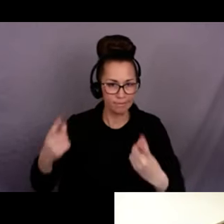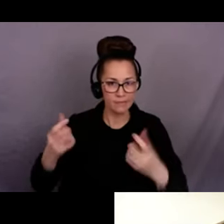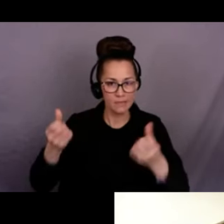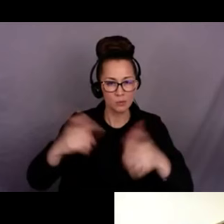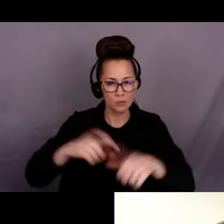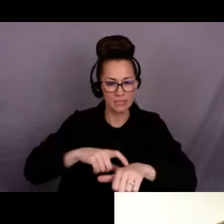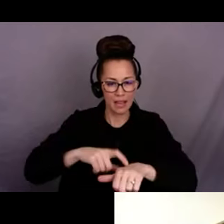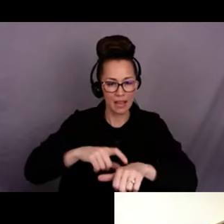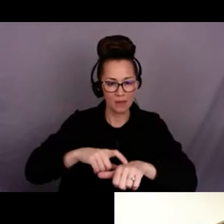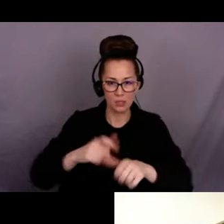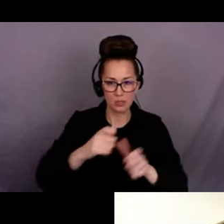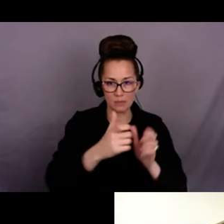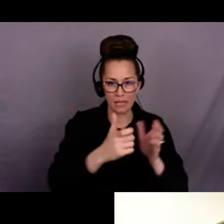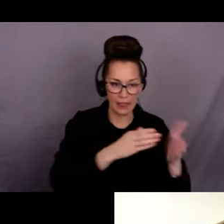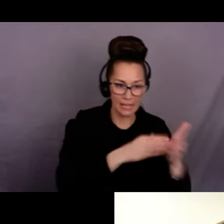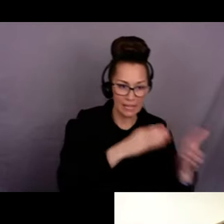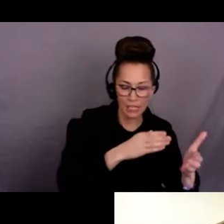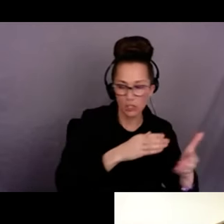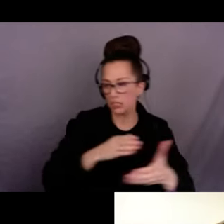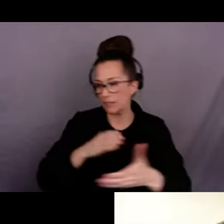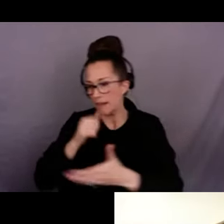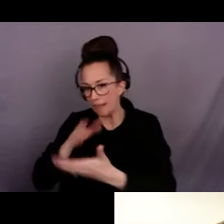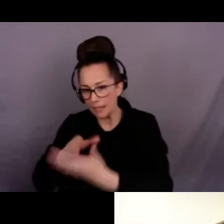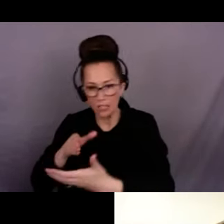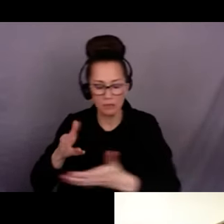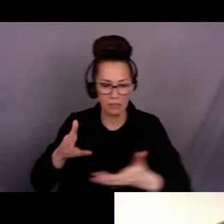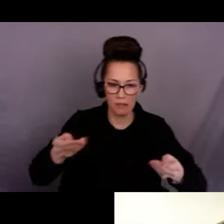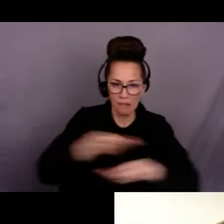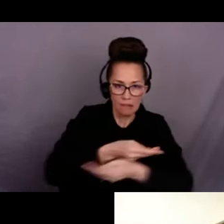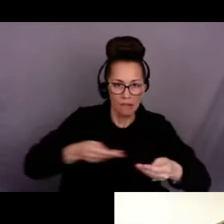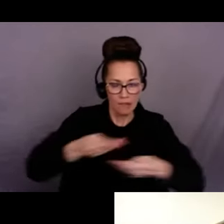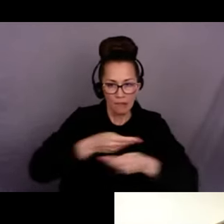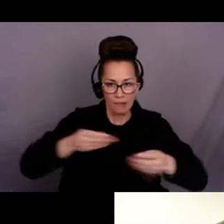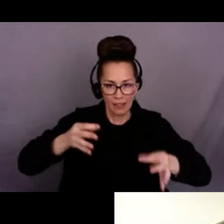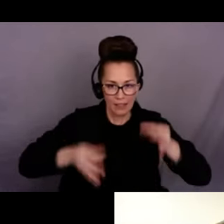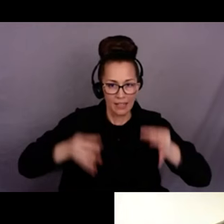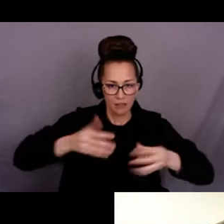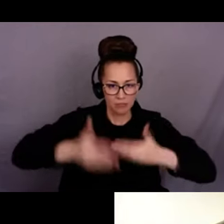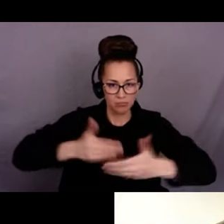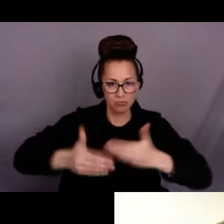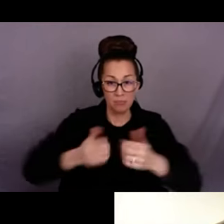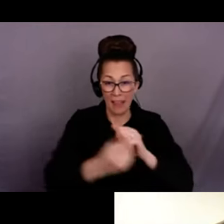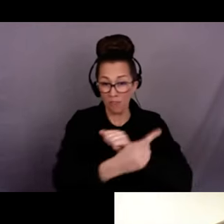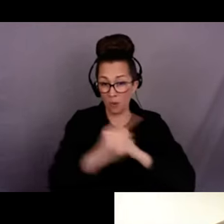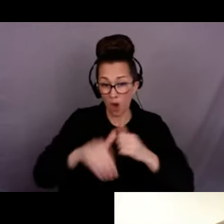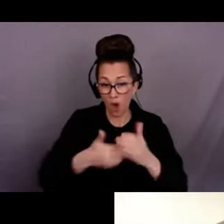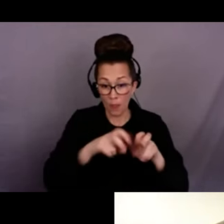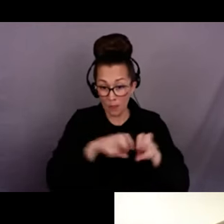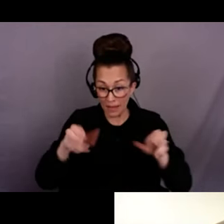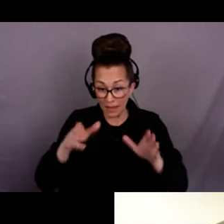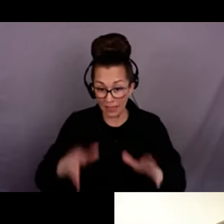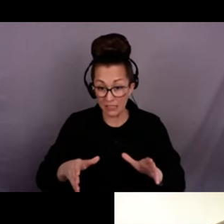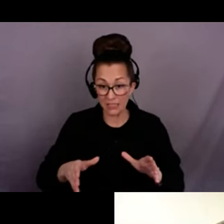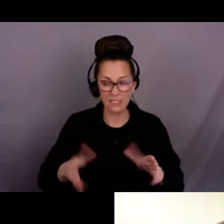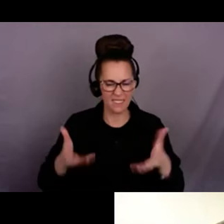was litigation, and so many times that there were other things to share. But everybody in all of the panelists have all